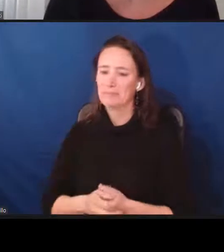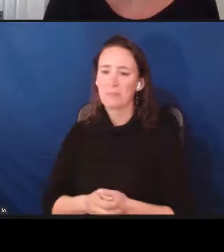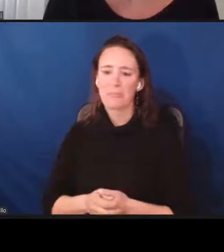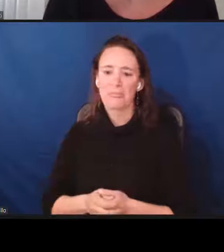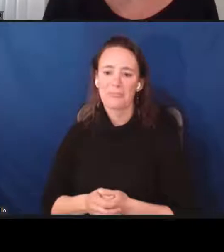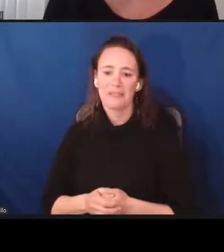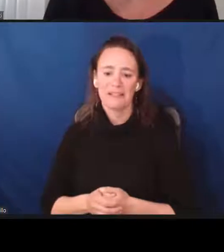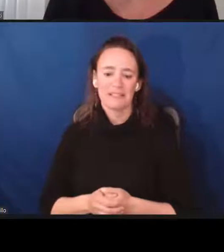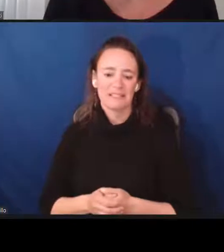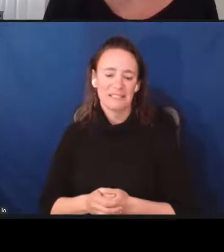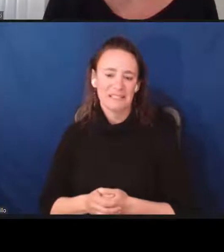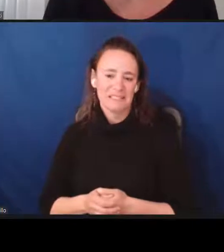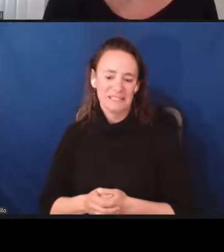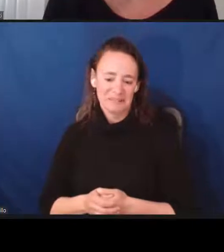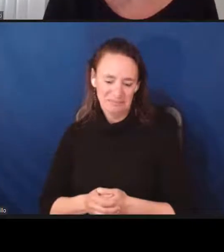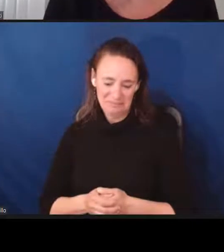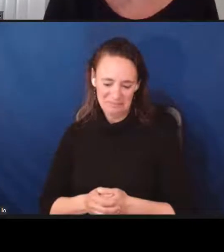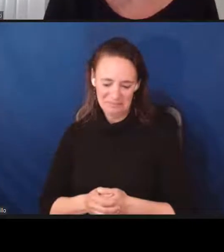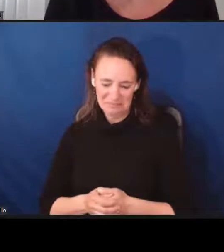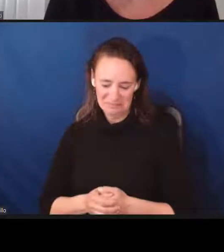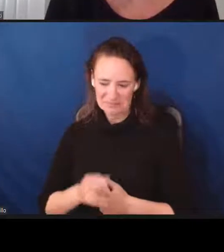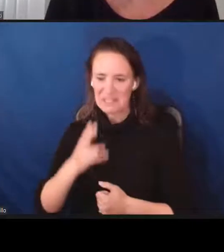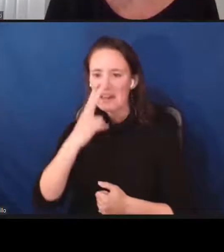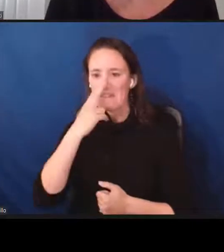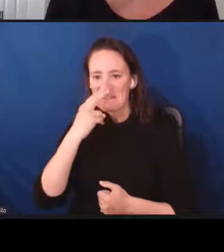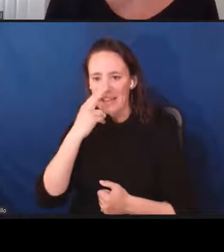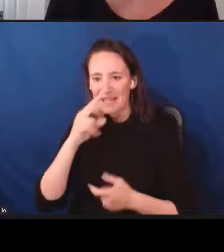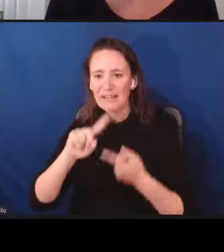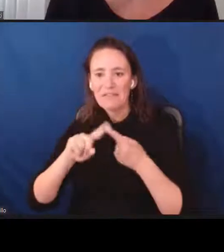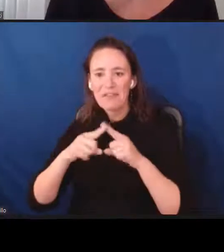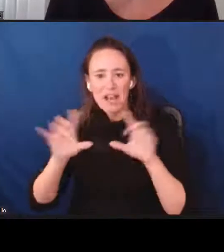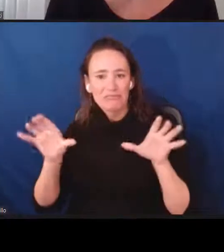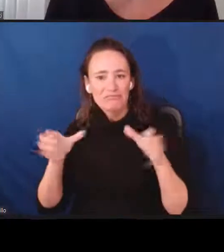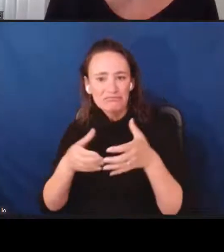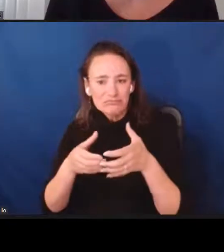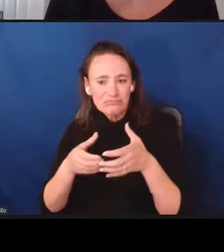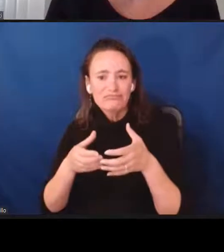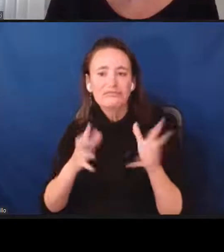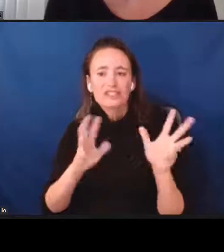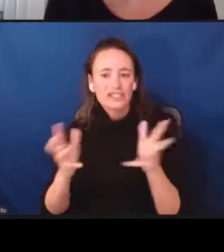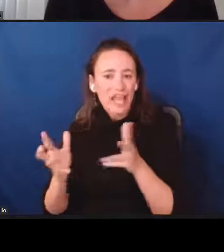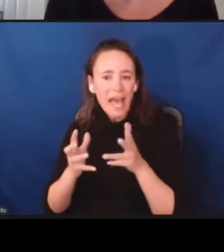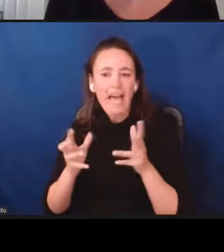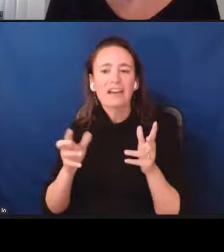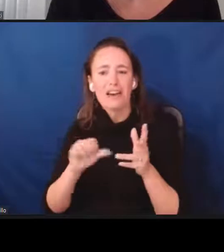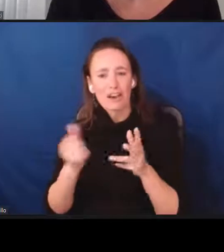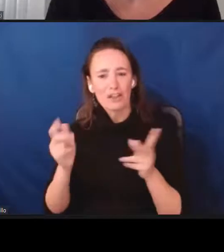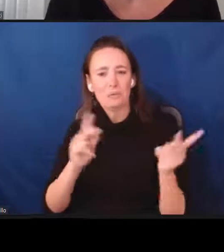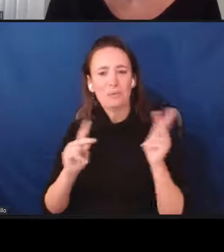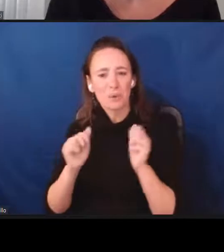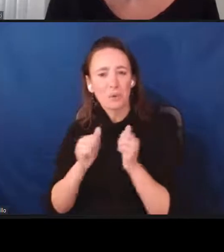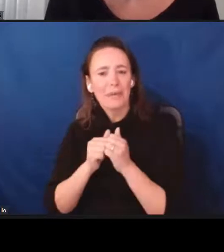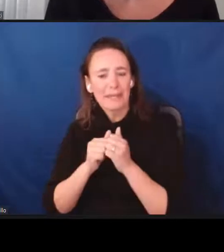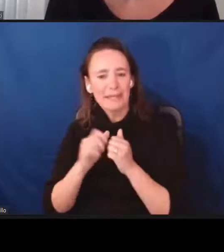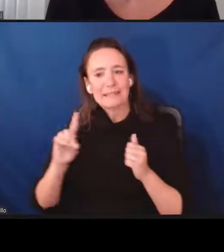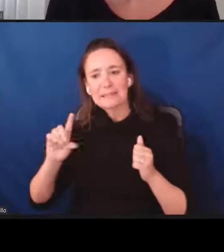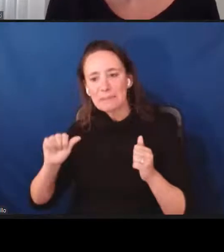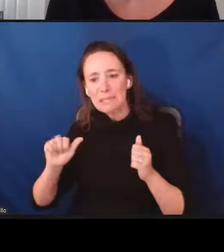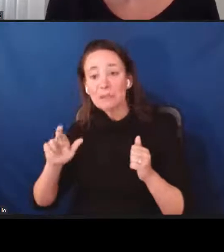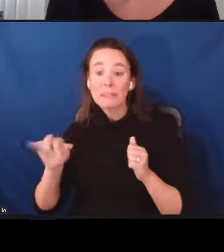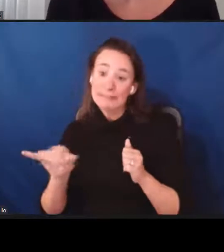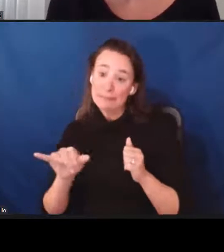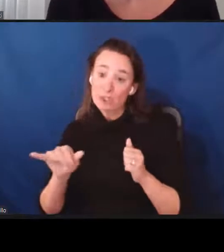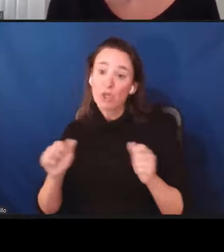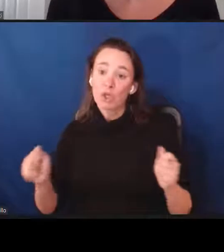It's funny when I get together with friends with disabilities, especially similar disabilities, wheelchair users